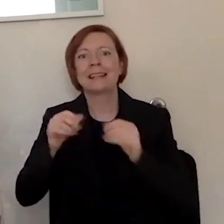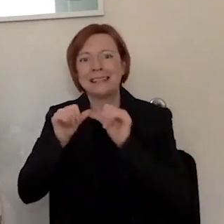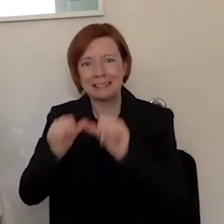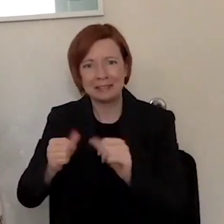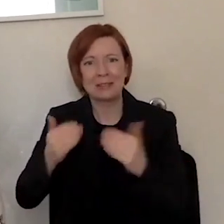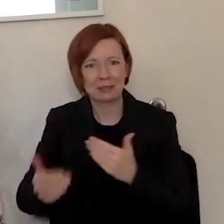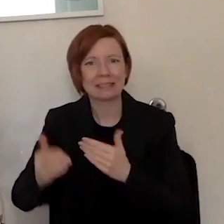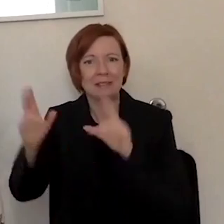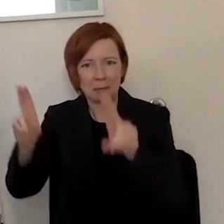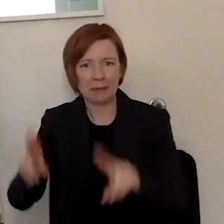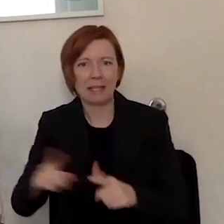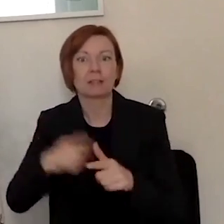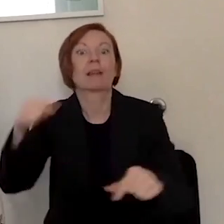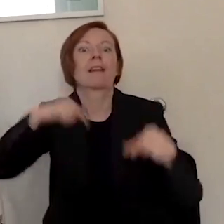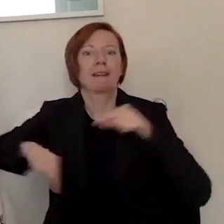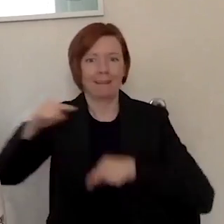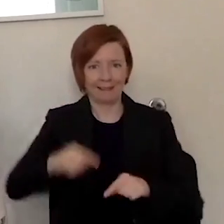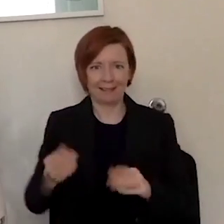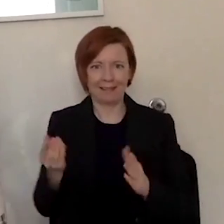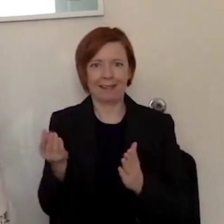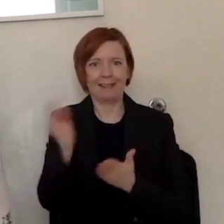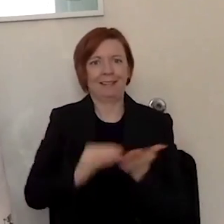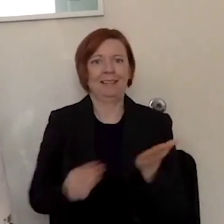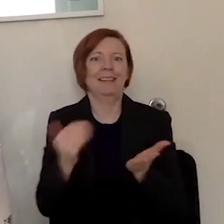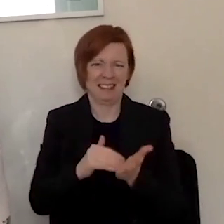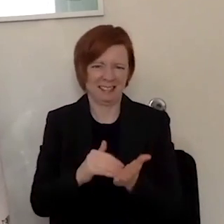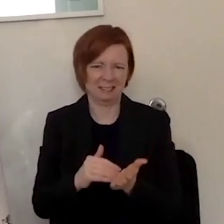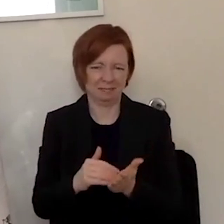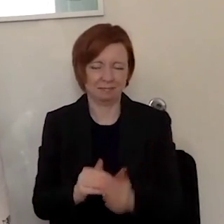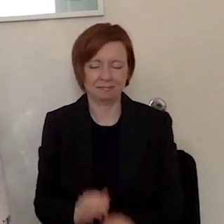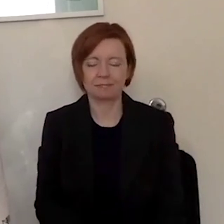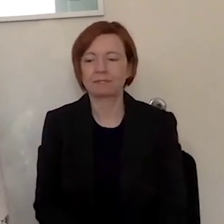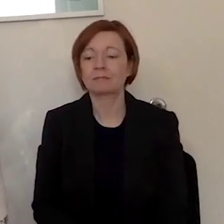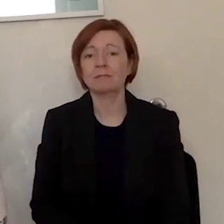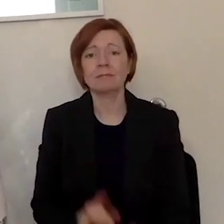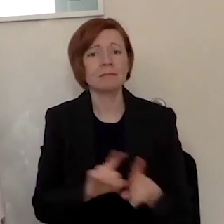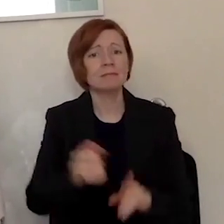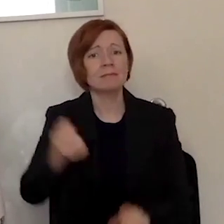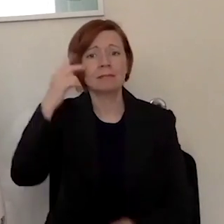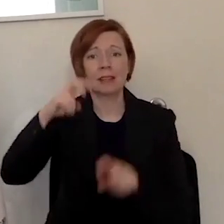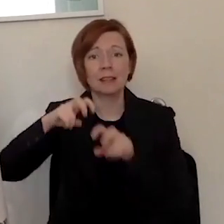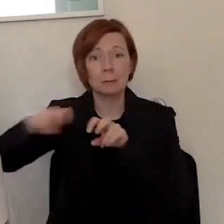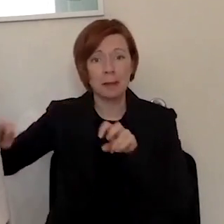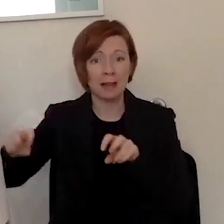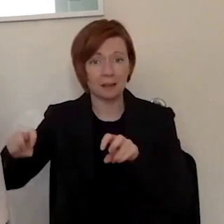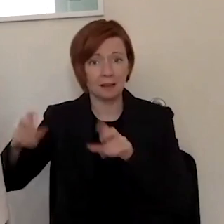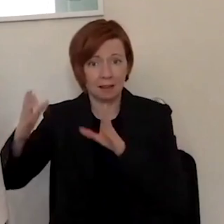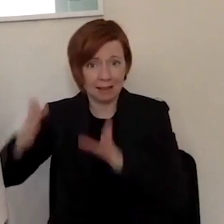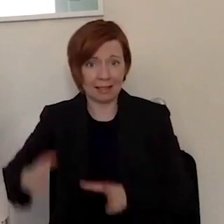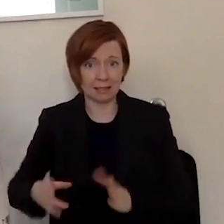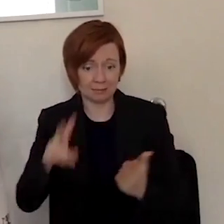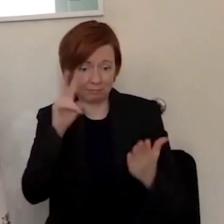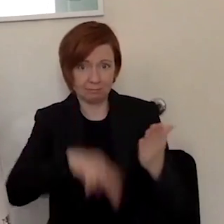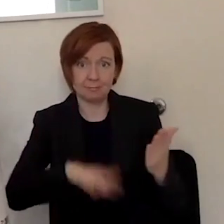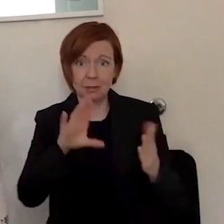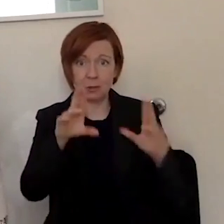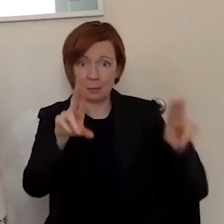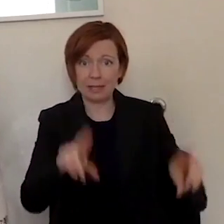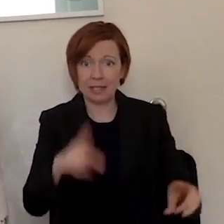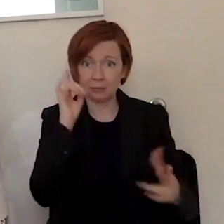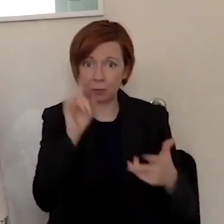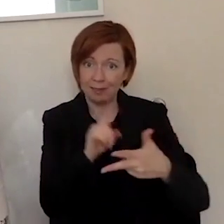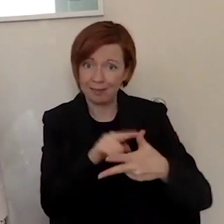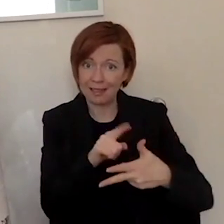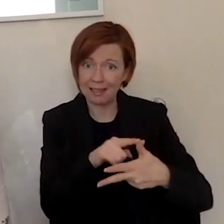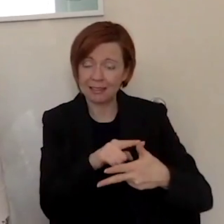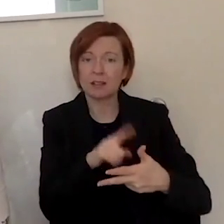to consider. You should also imagine that the panelists that are reading your application for the Art and